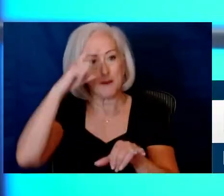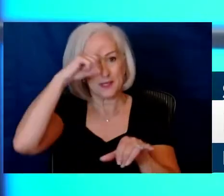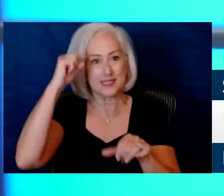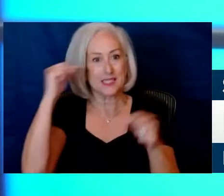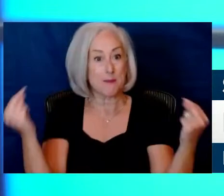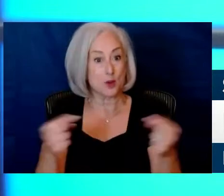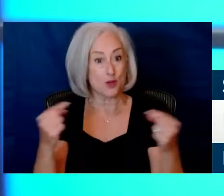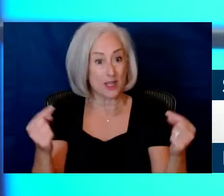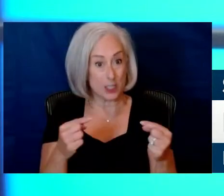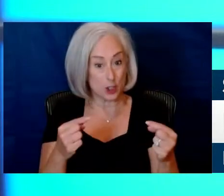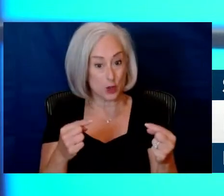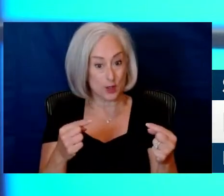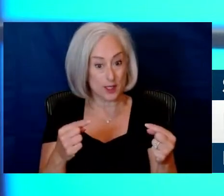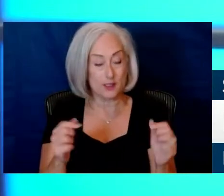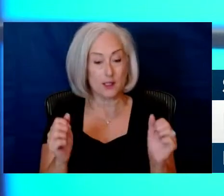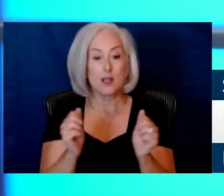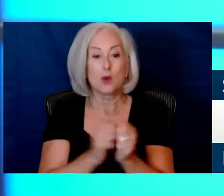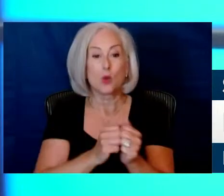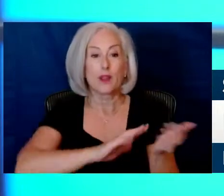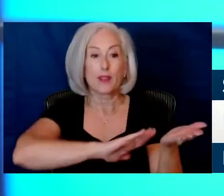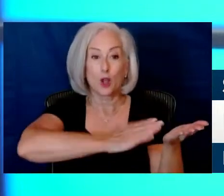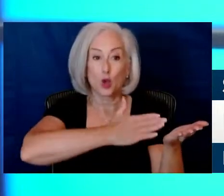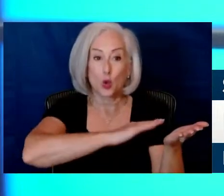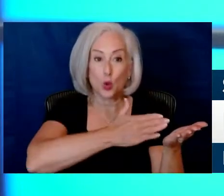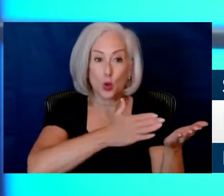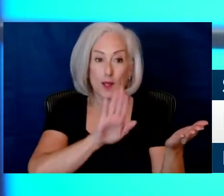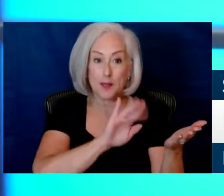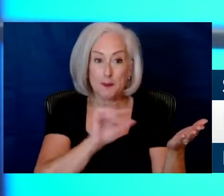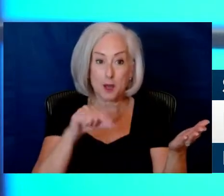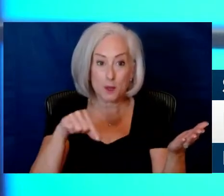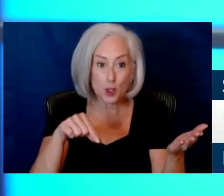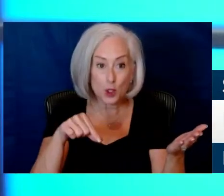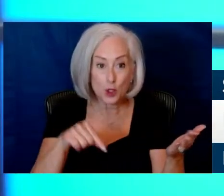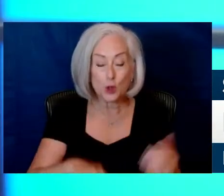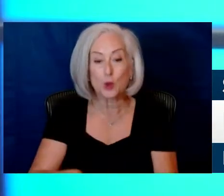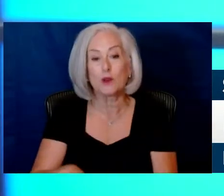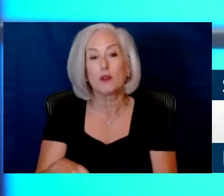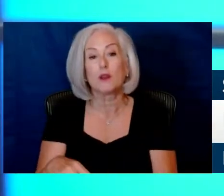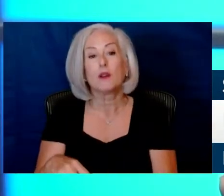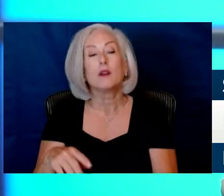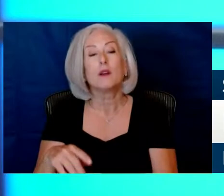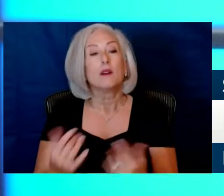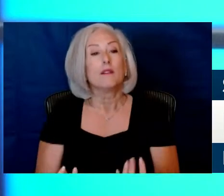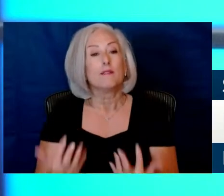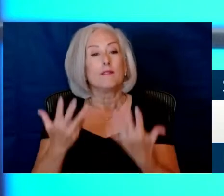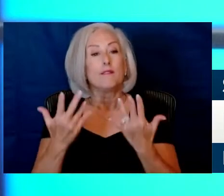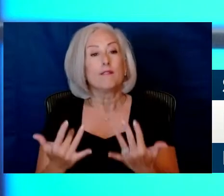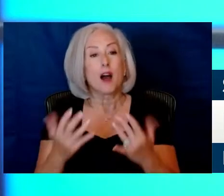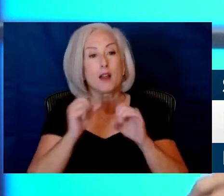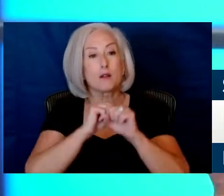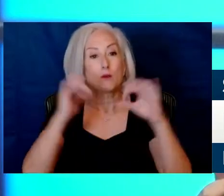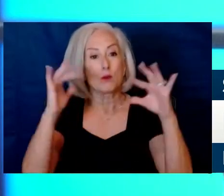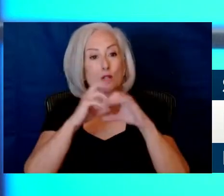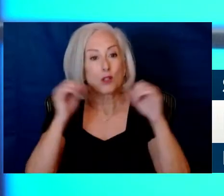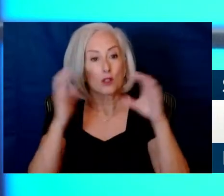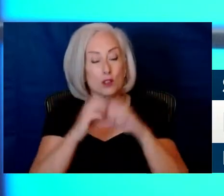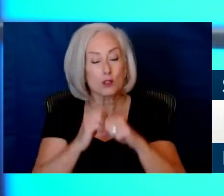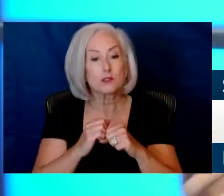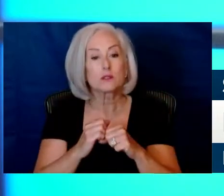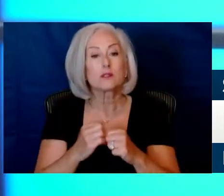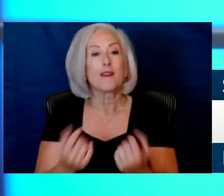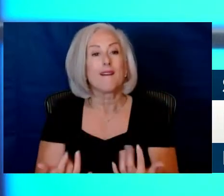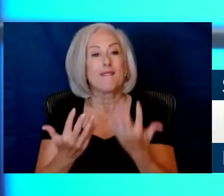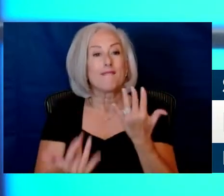with, grilling or fireworks, bonfires, fire pits, it's oftentimes something that someone's done